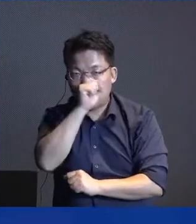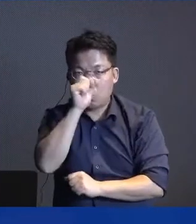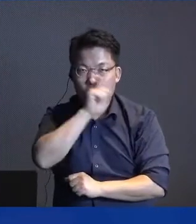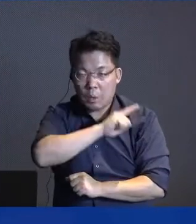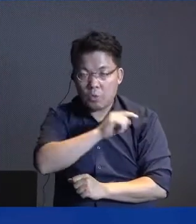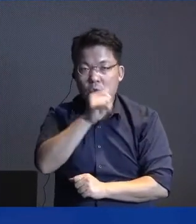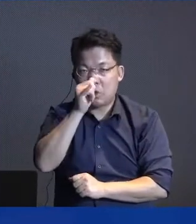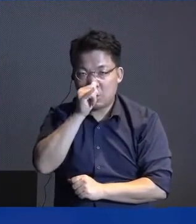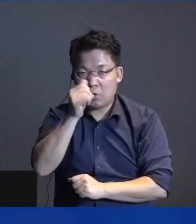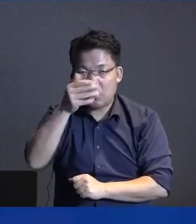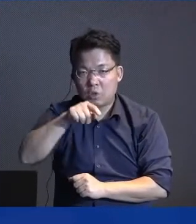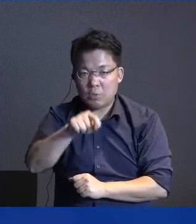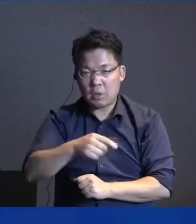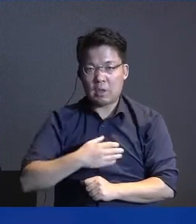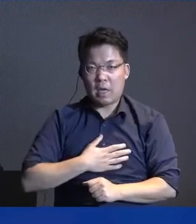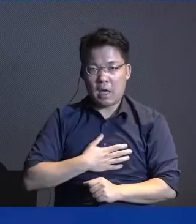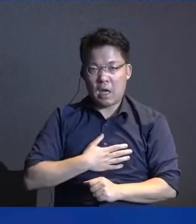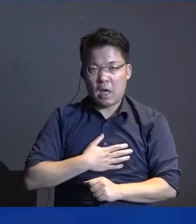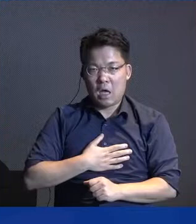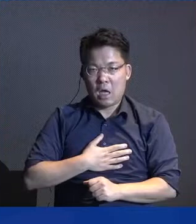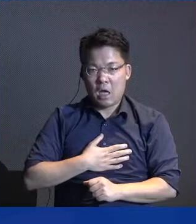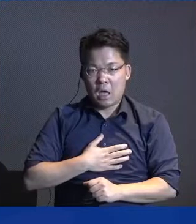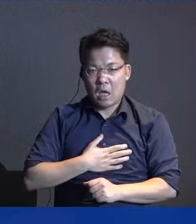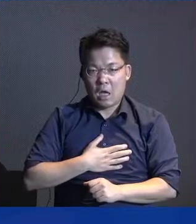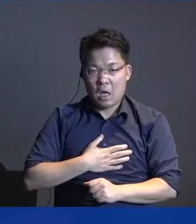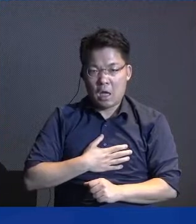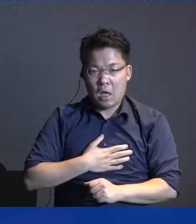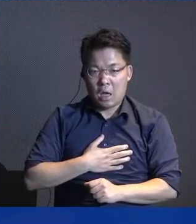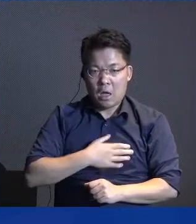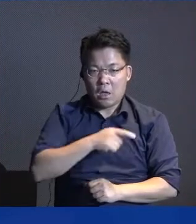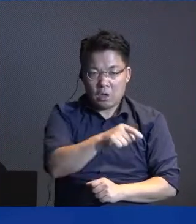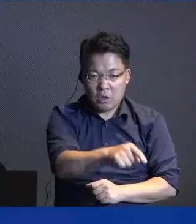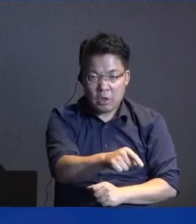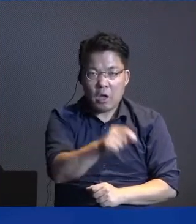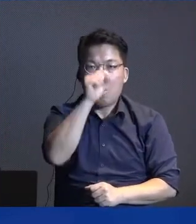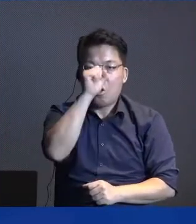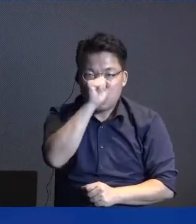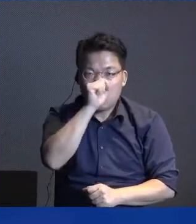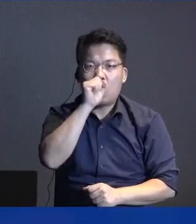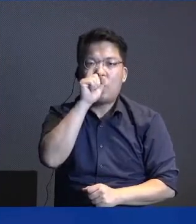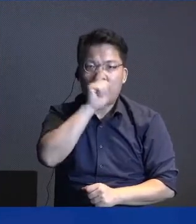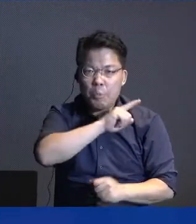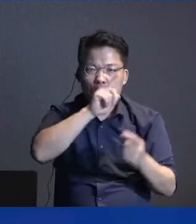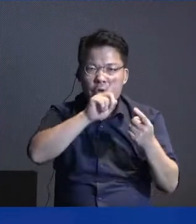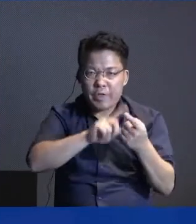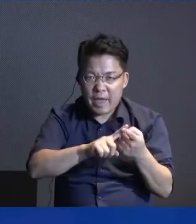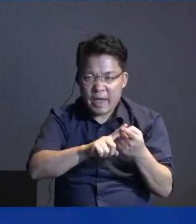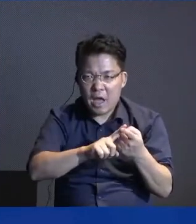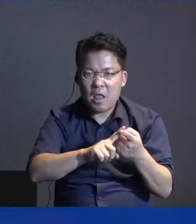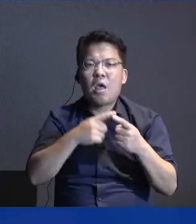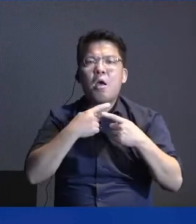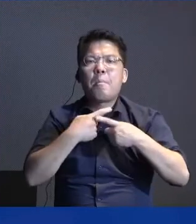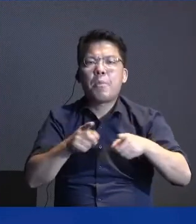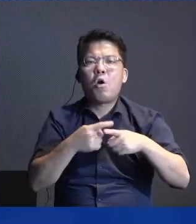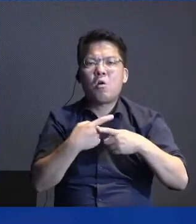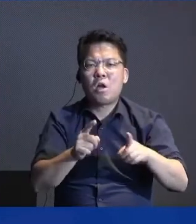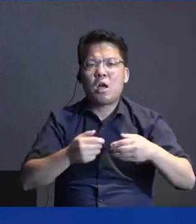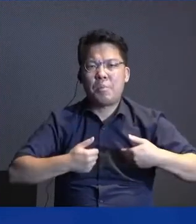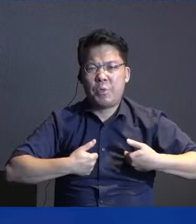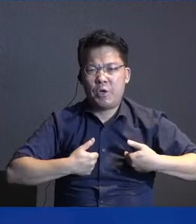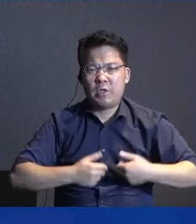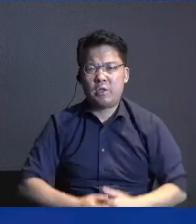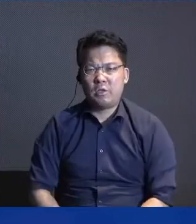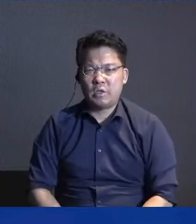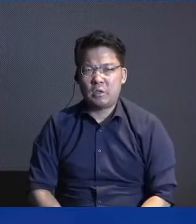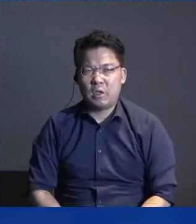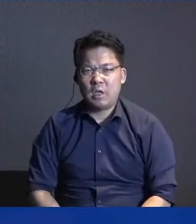important, wanted. Now, it may be a very psychologically abstract concept, but broadly, dignity